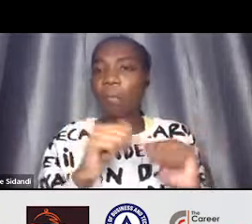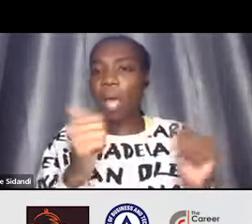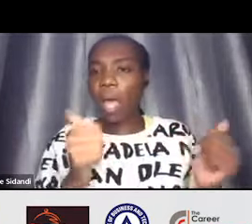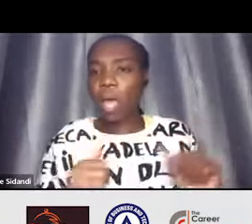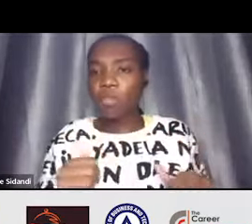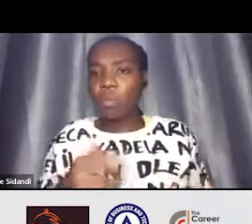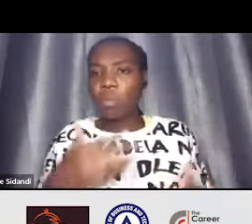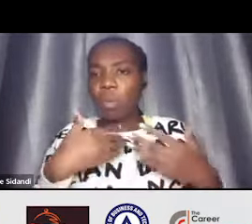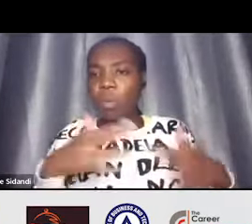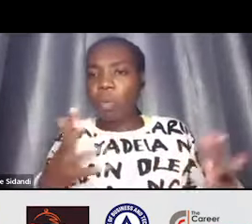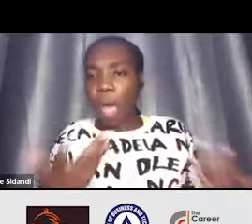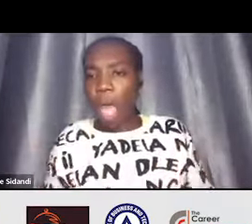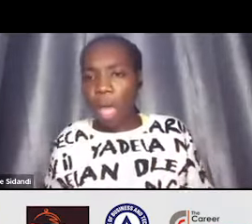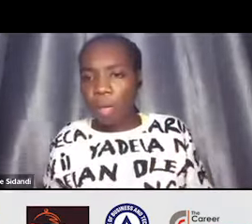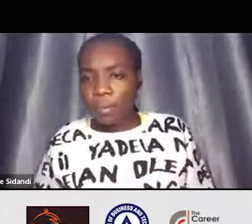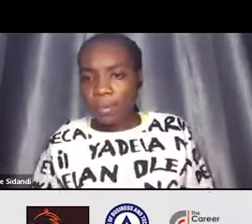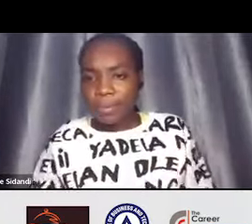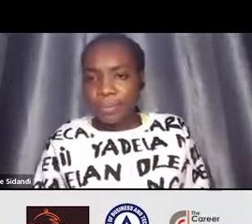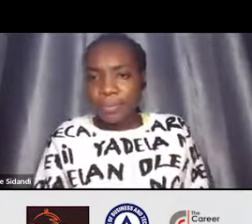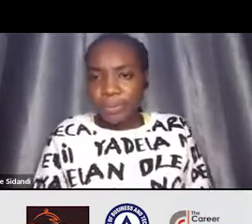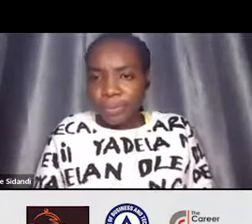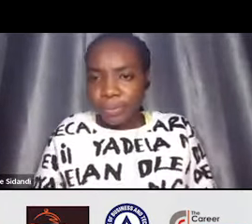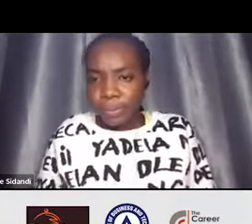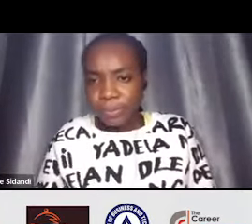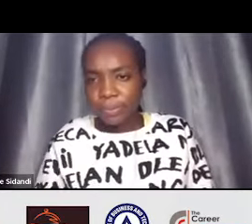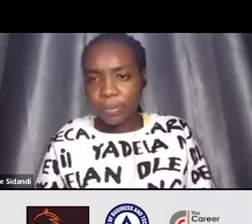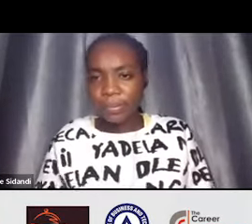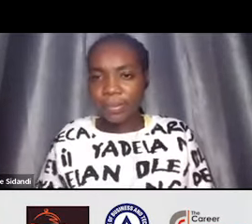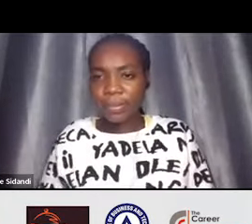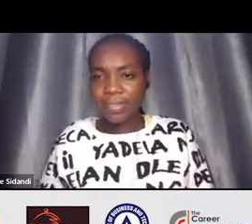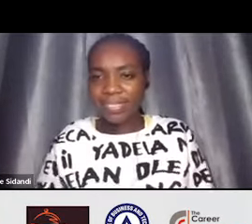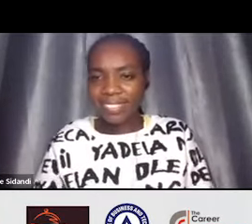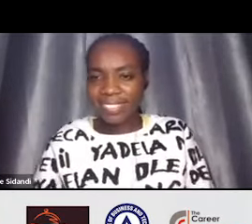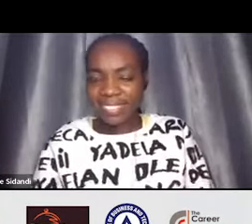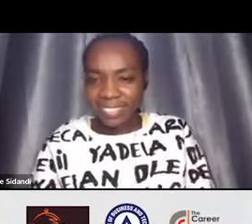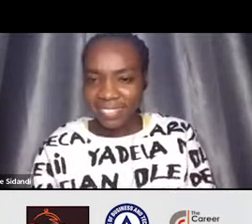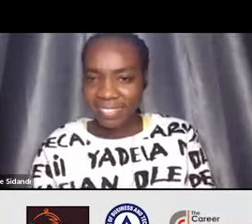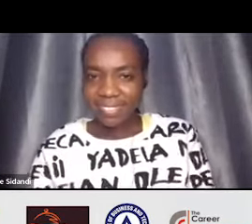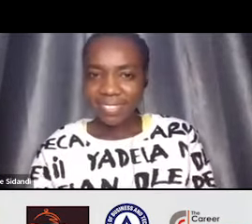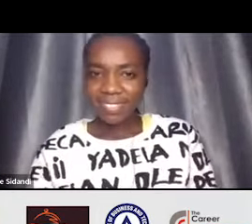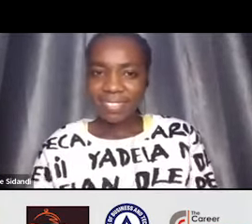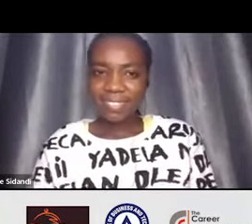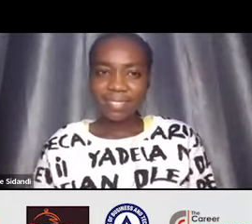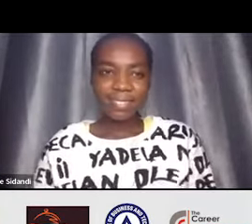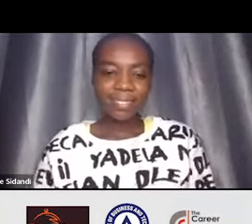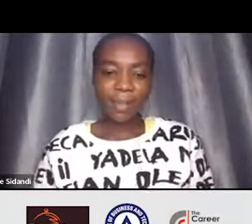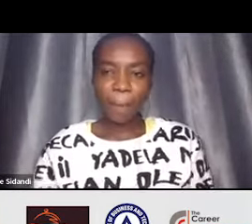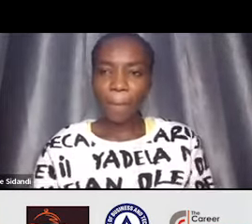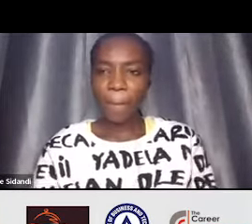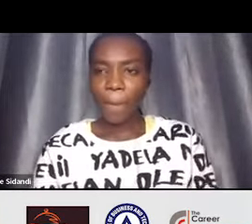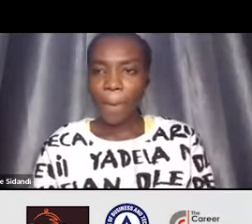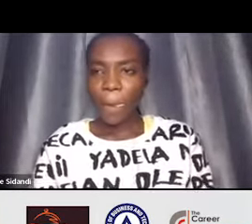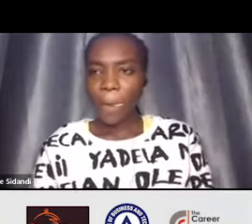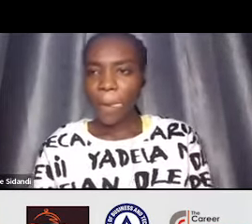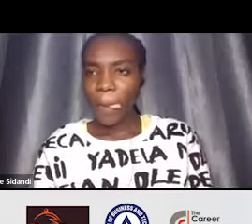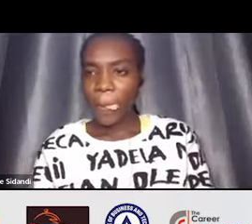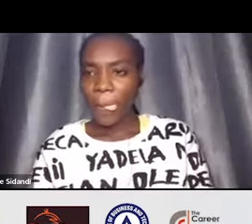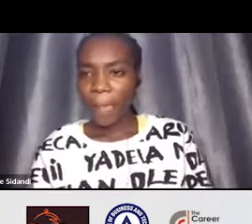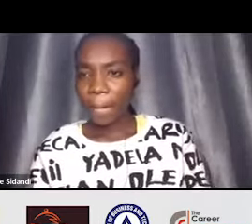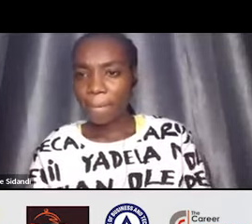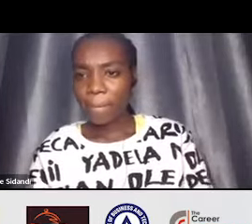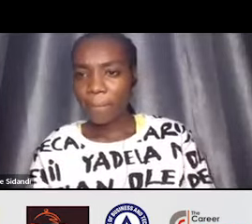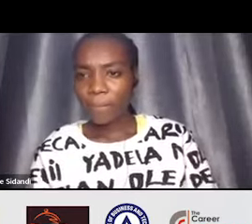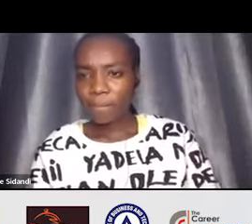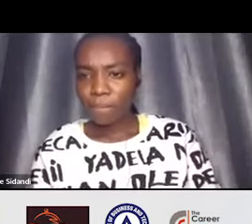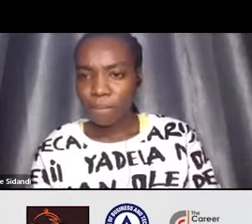wapi? And whoever is training, yeah, Lucy Mina, the training is for men. Why are